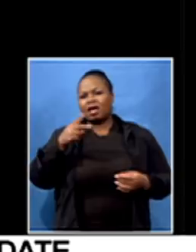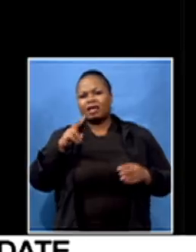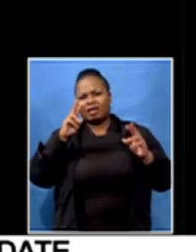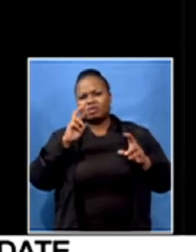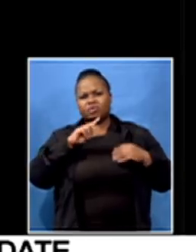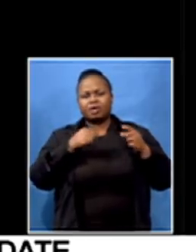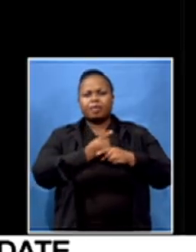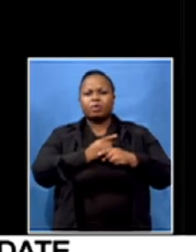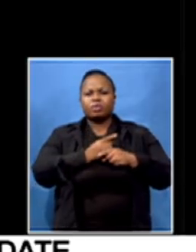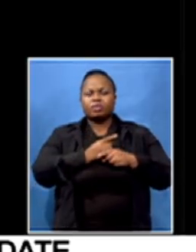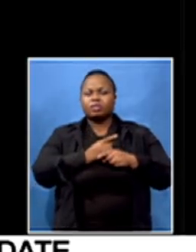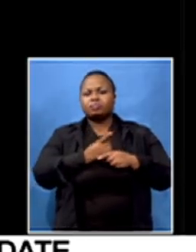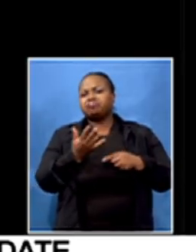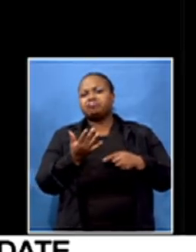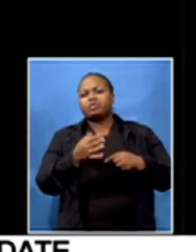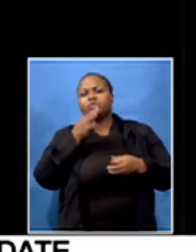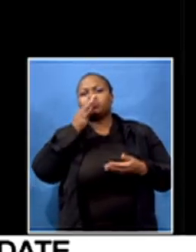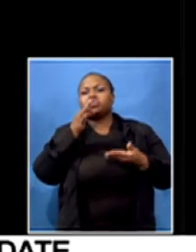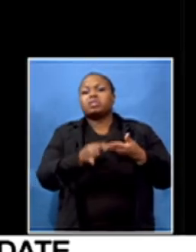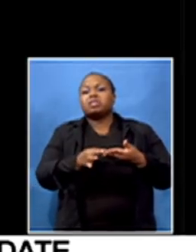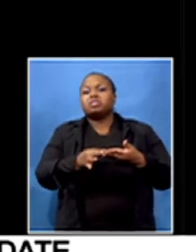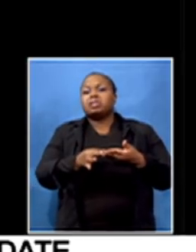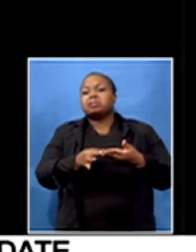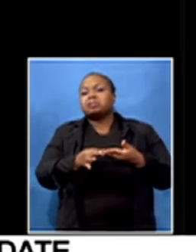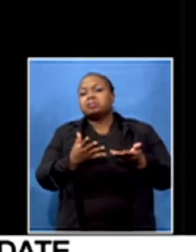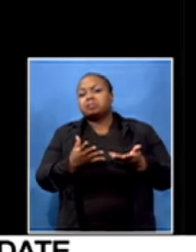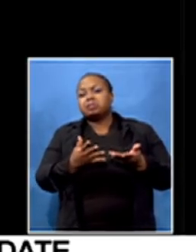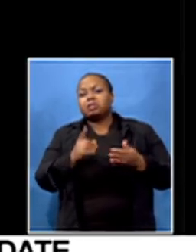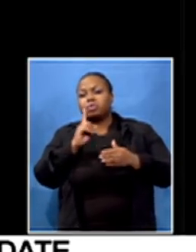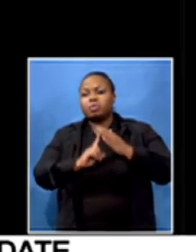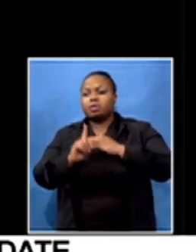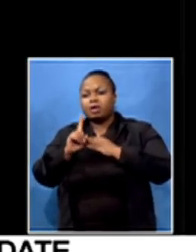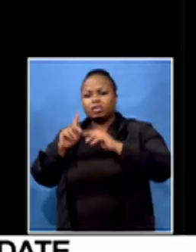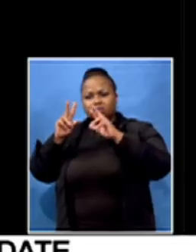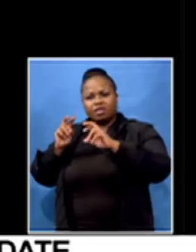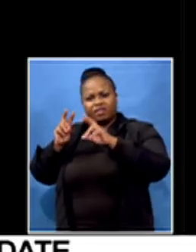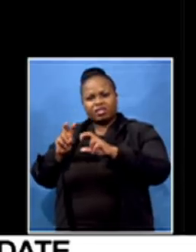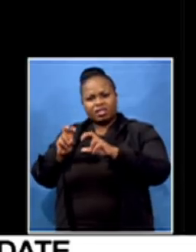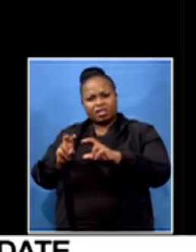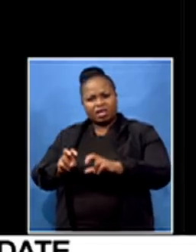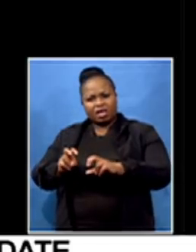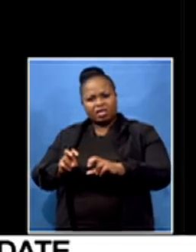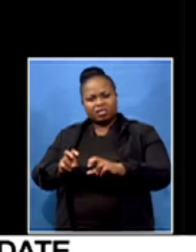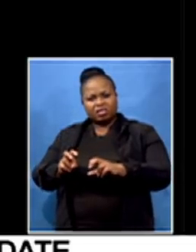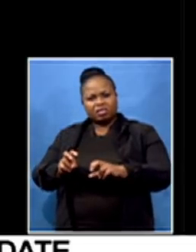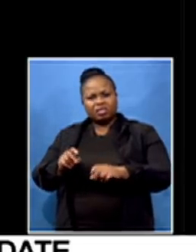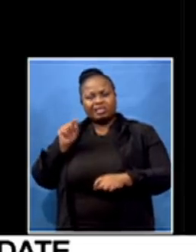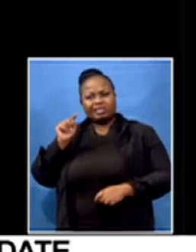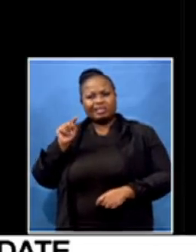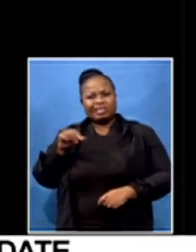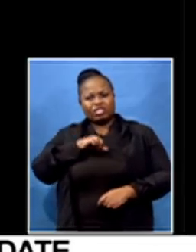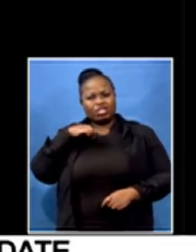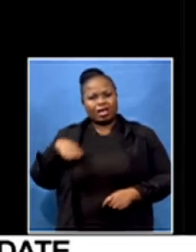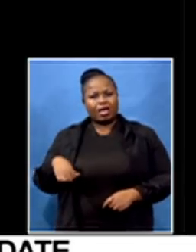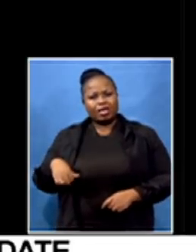to any suggestions that there should be a reason for